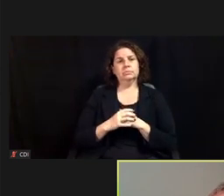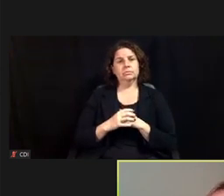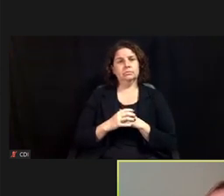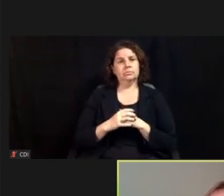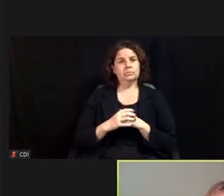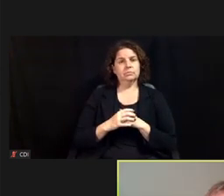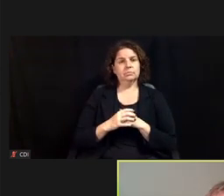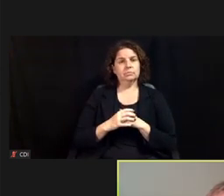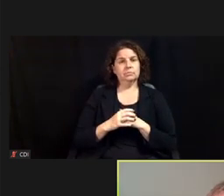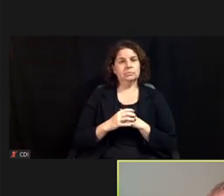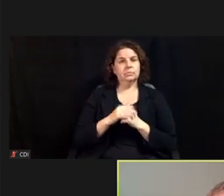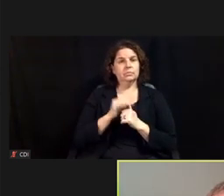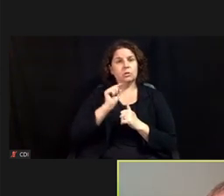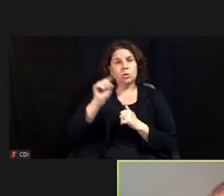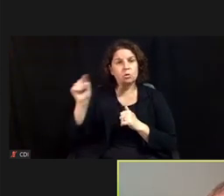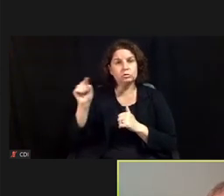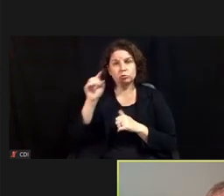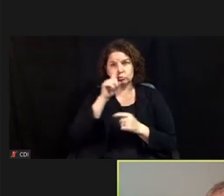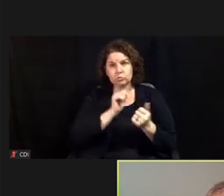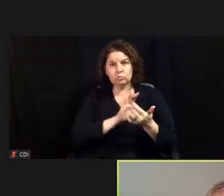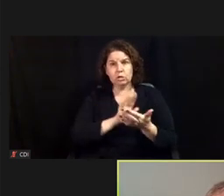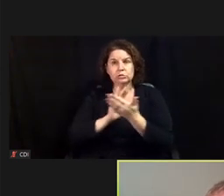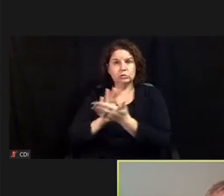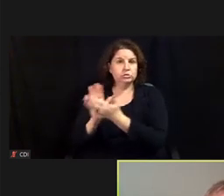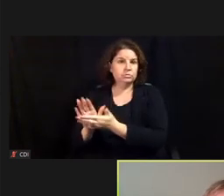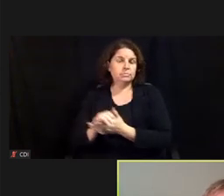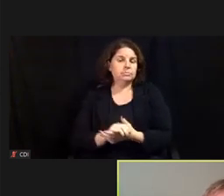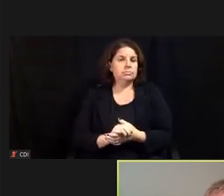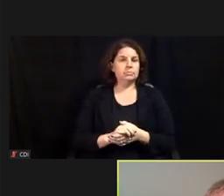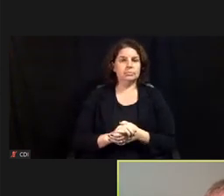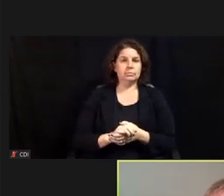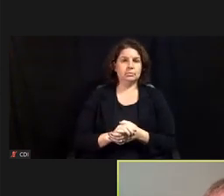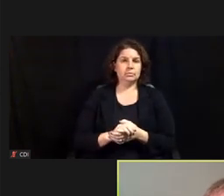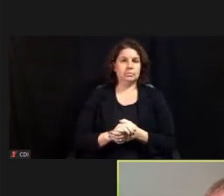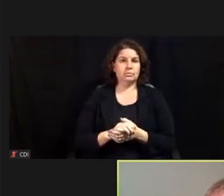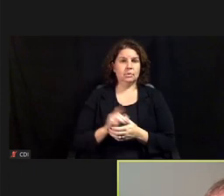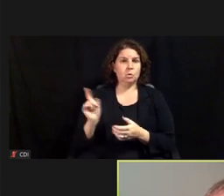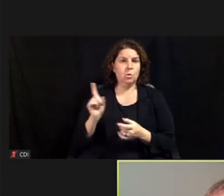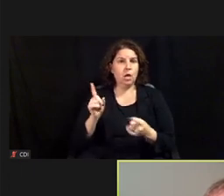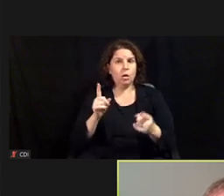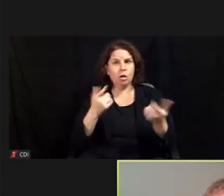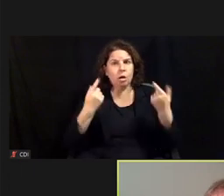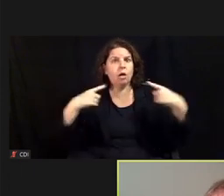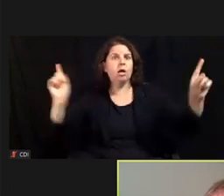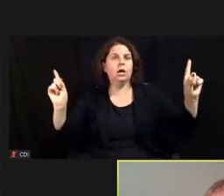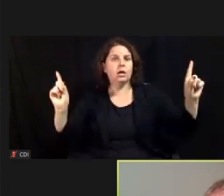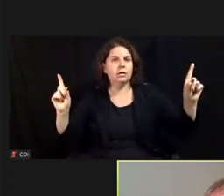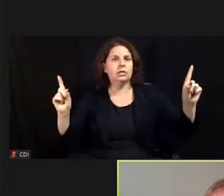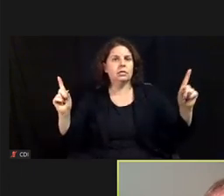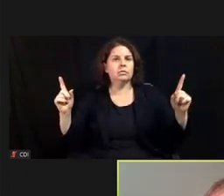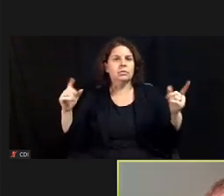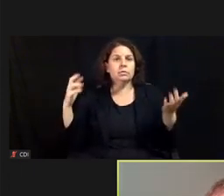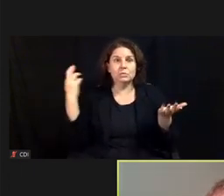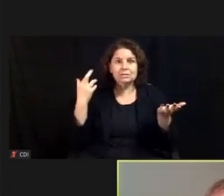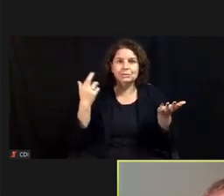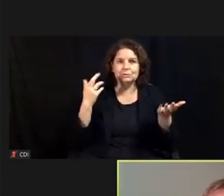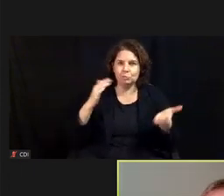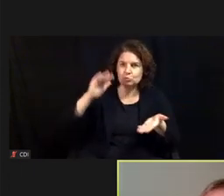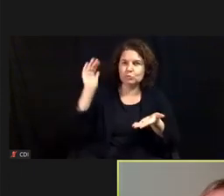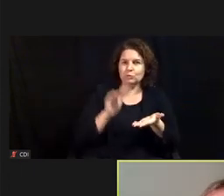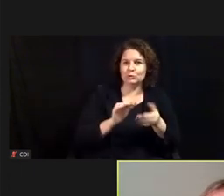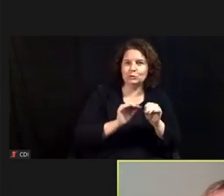anywhere where they're successful, it has to do with reducing transmission rates. And the principles of that are the same wherever you